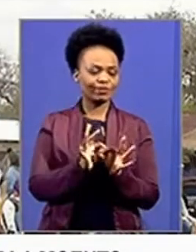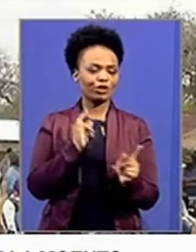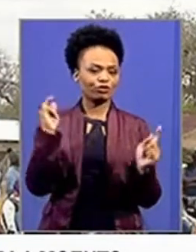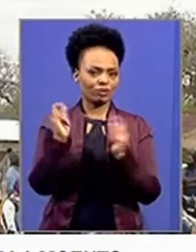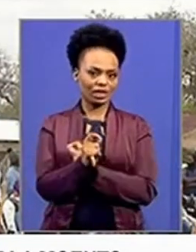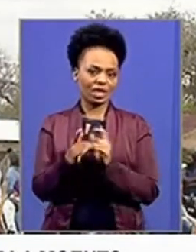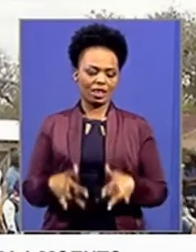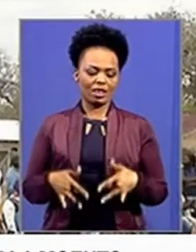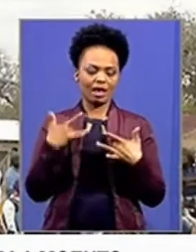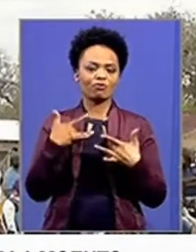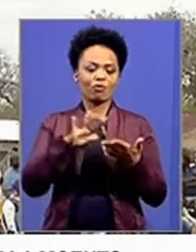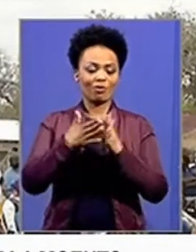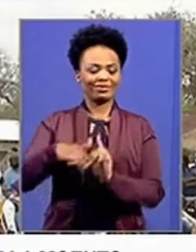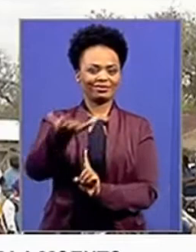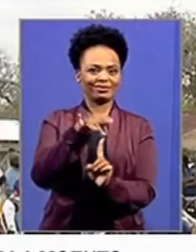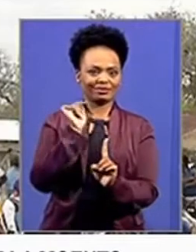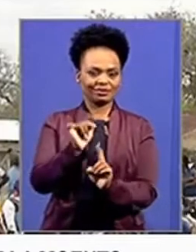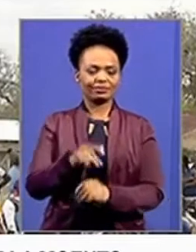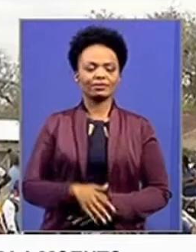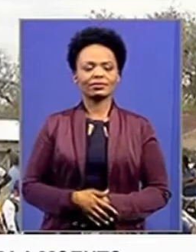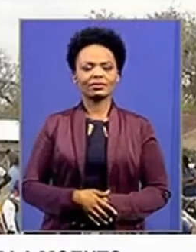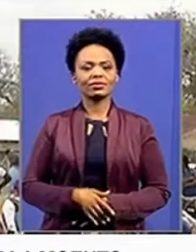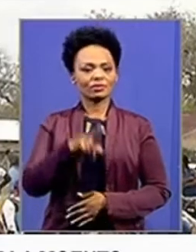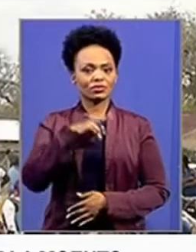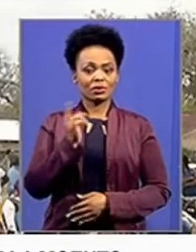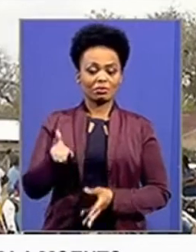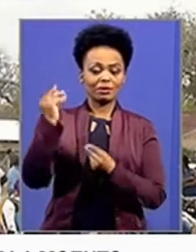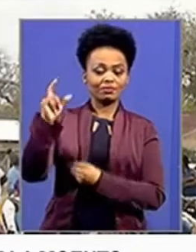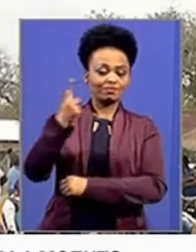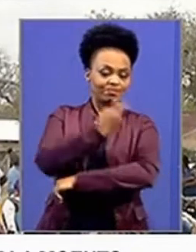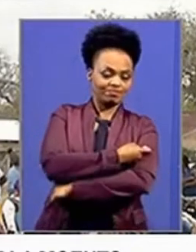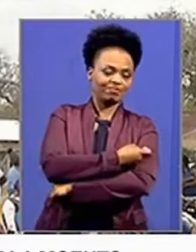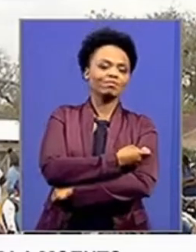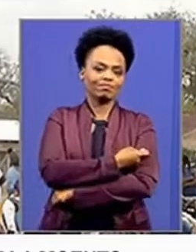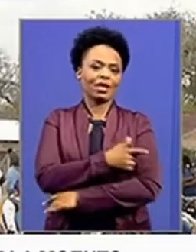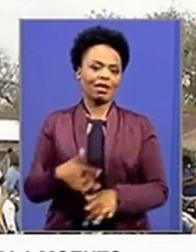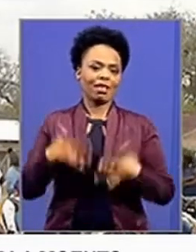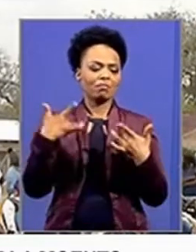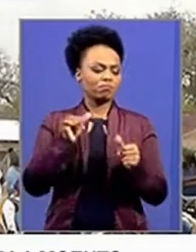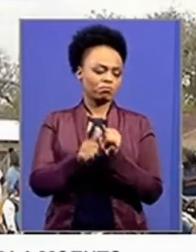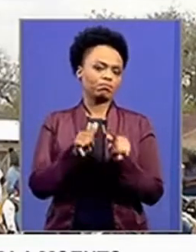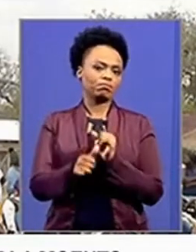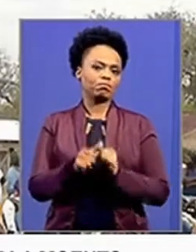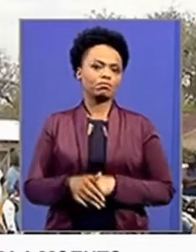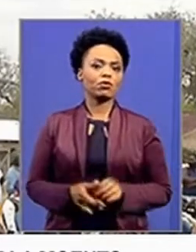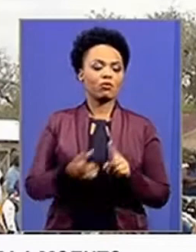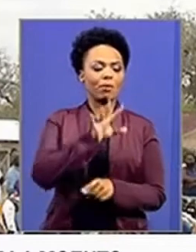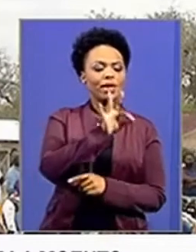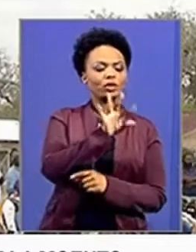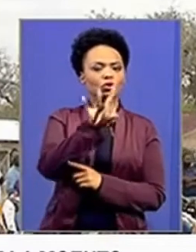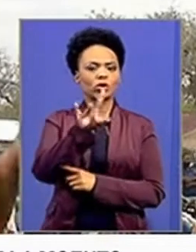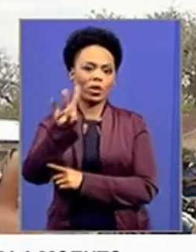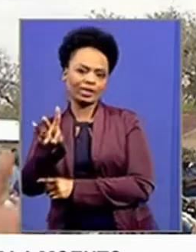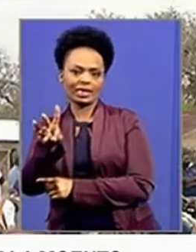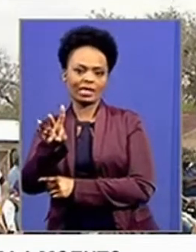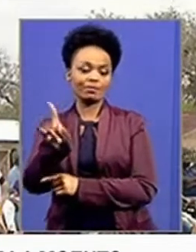lives of our people here for being vaccinated from Monday, Tuesday, Wednesday. And obviously